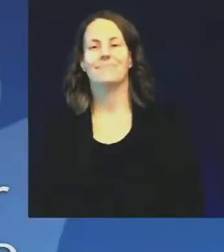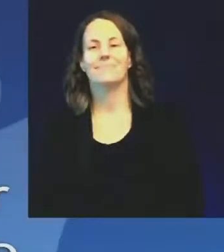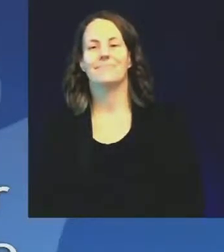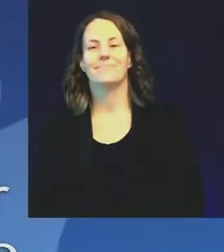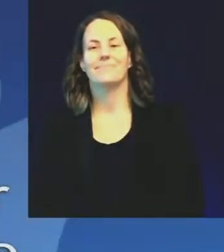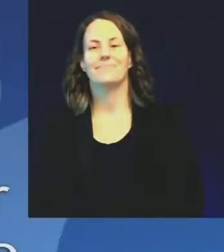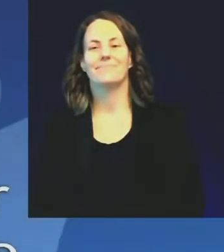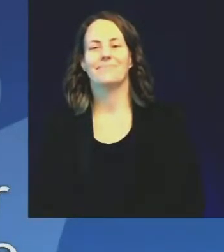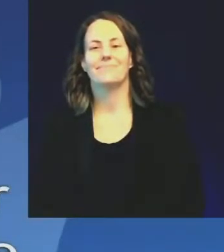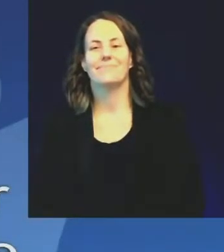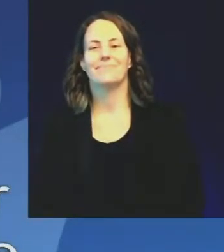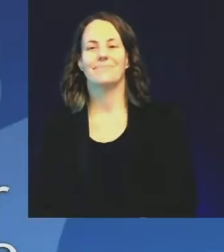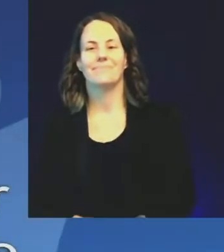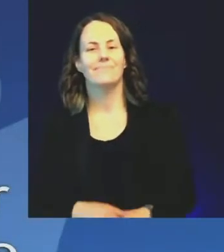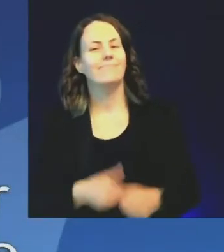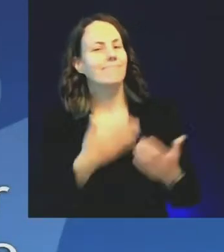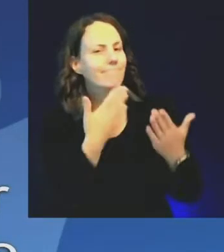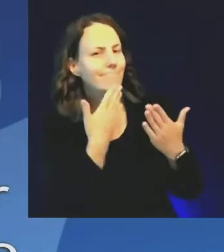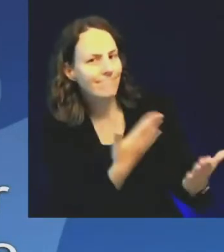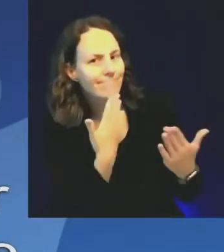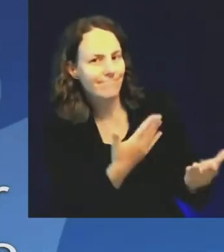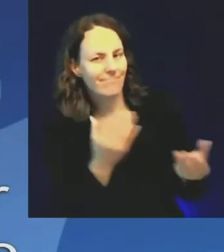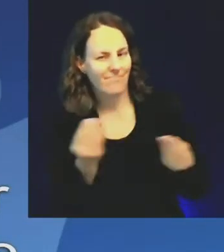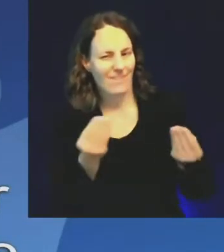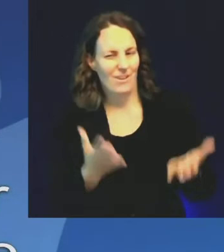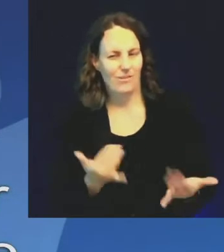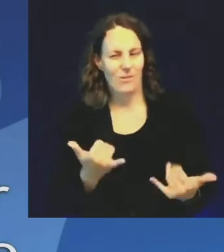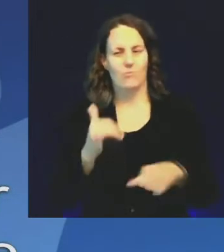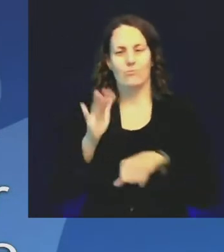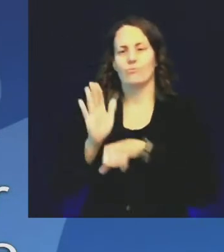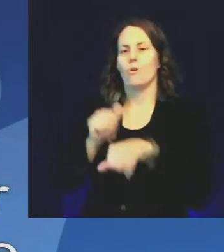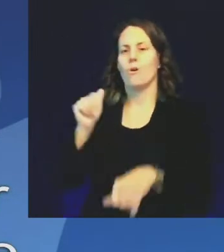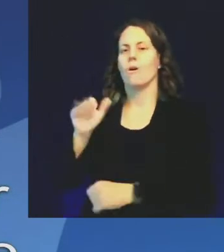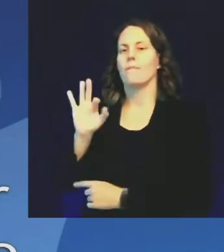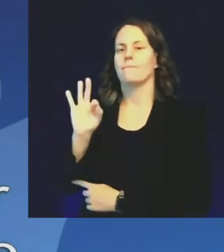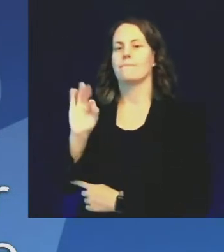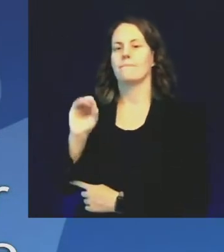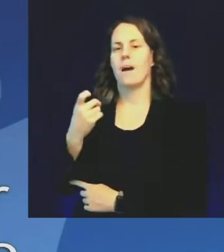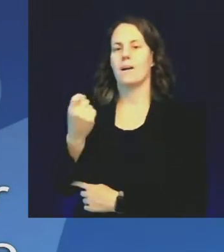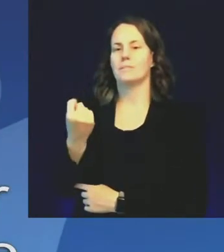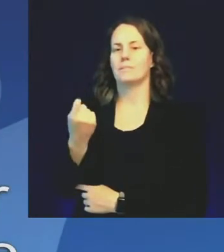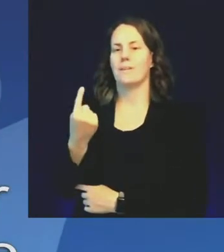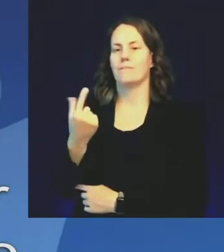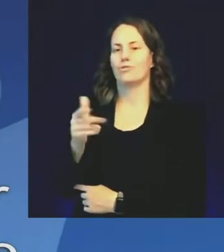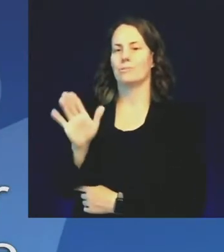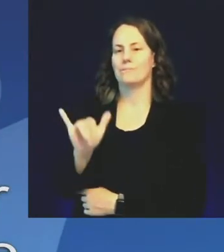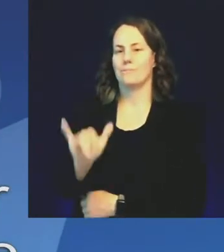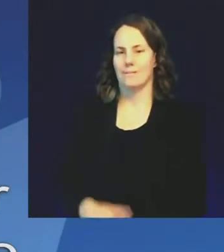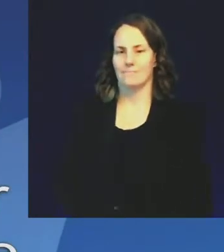Thank you for that. Let's go now to Ben Krumholtz, Fox 11 in Green Bay. Ben, Fox 11.